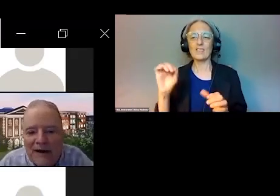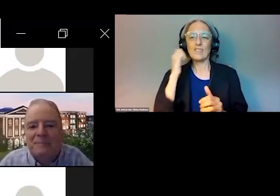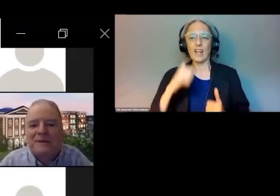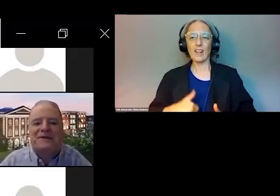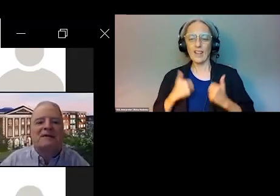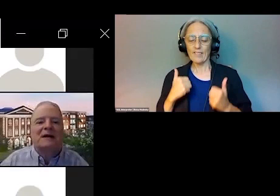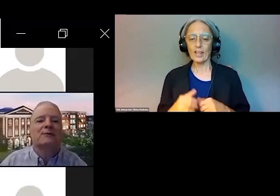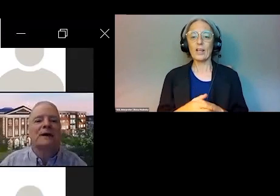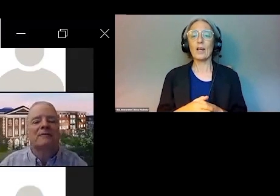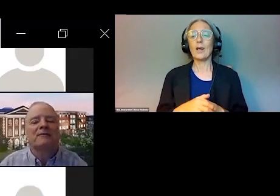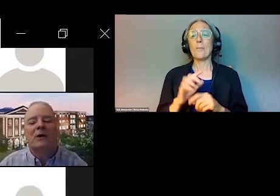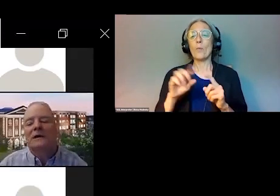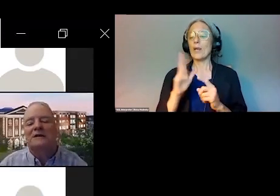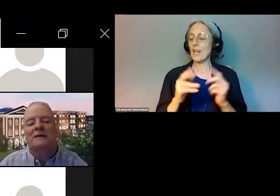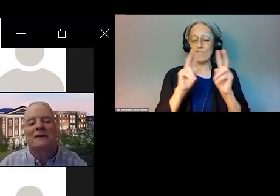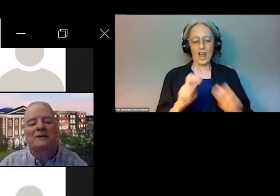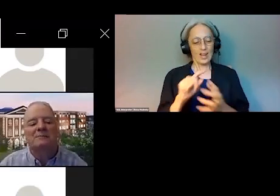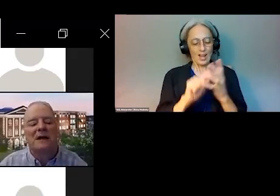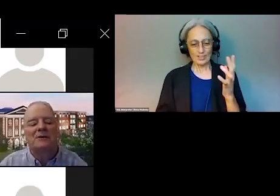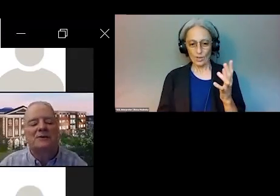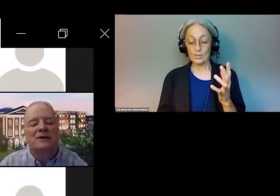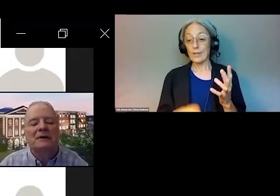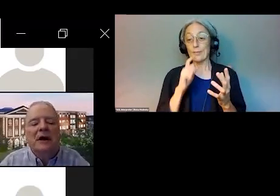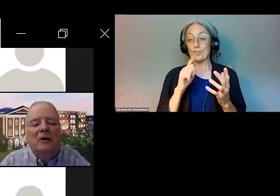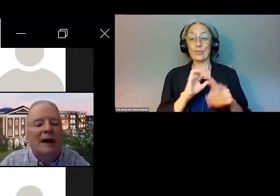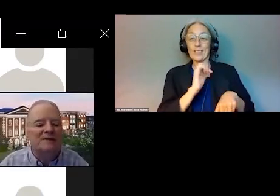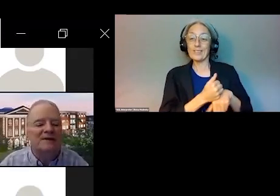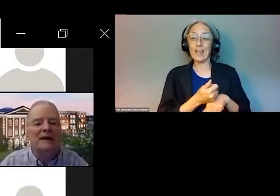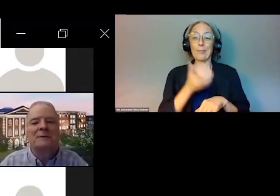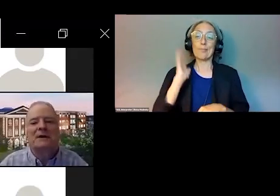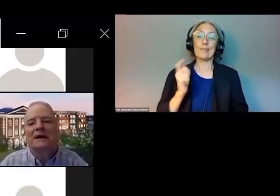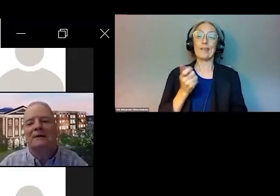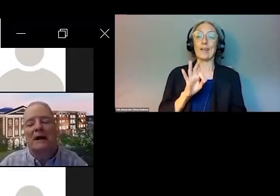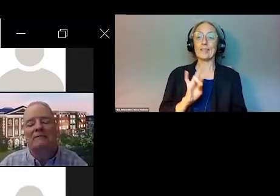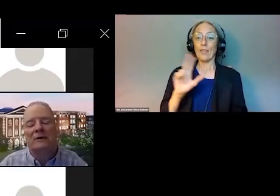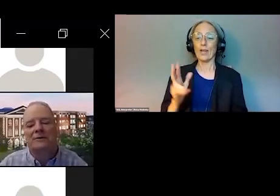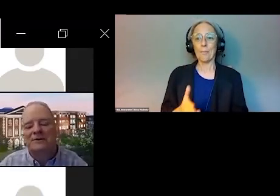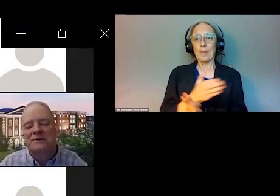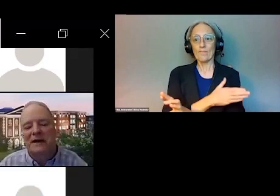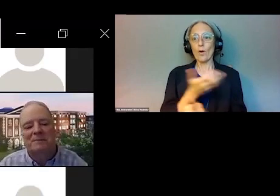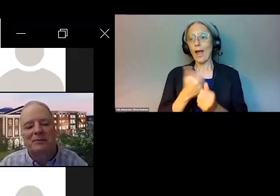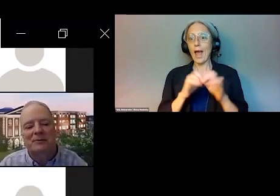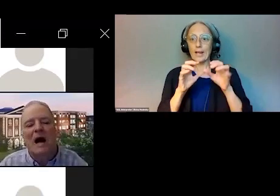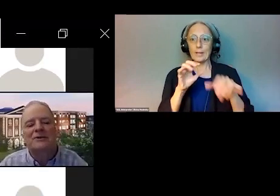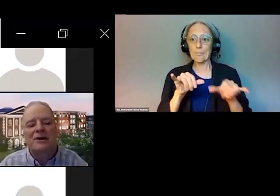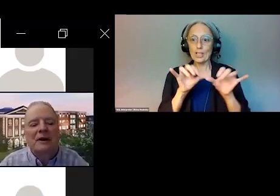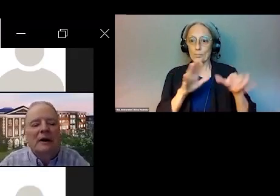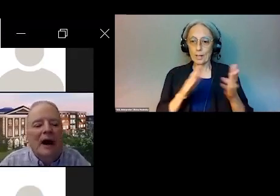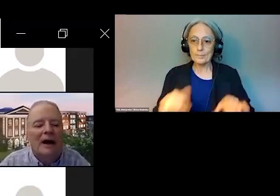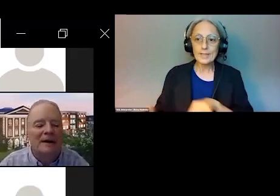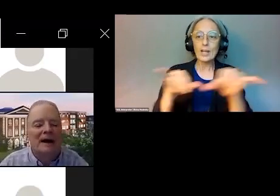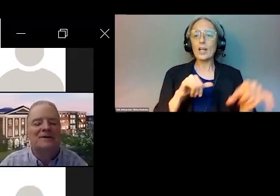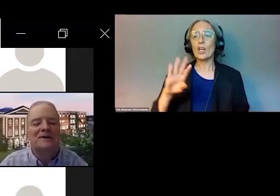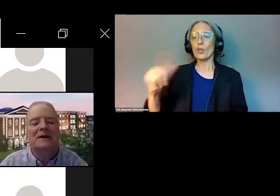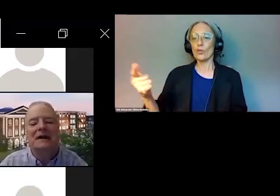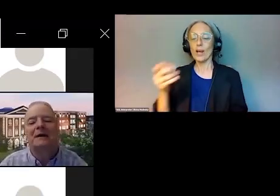because they were developed in '73 before all the standardized measures. And Craig Bellozo is an expert in